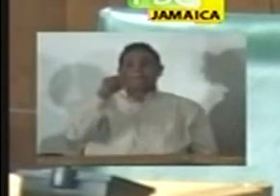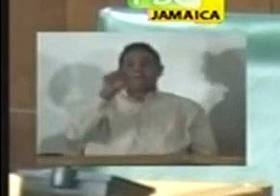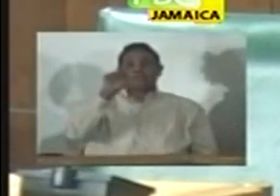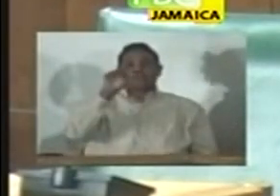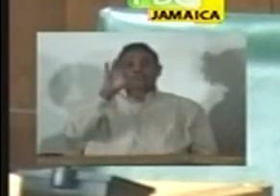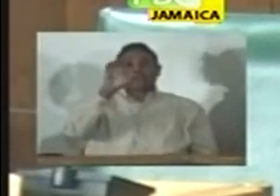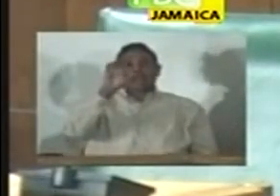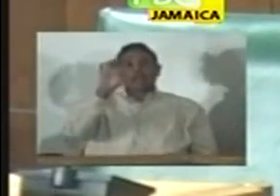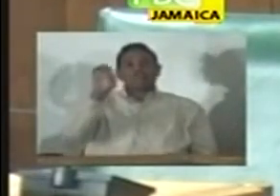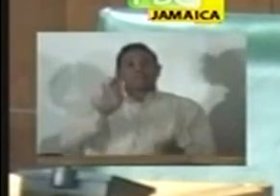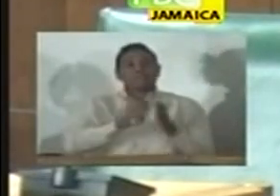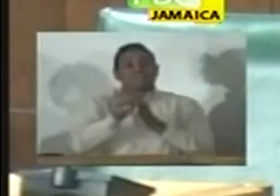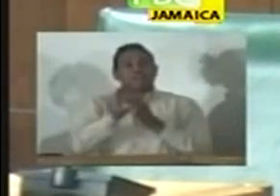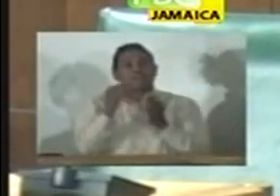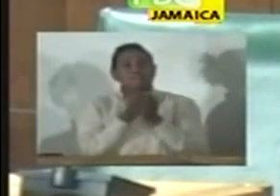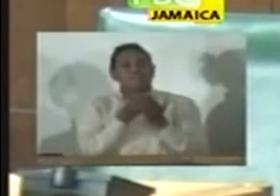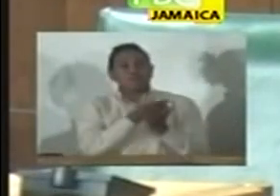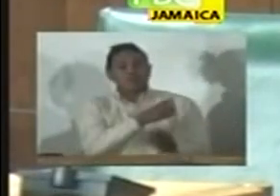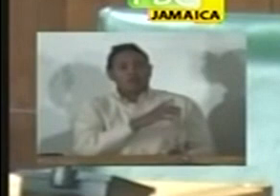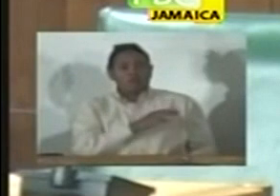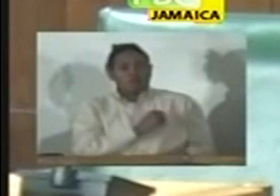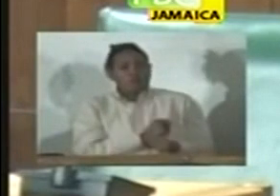have done over the last 13 years.